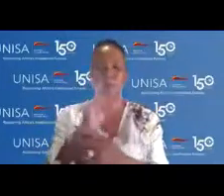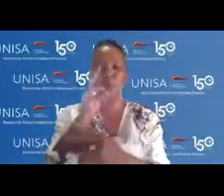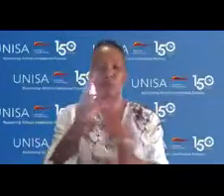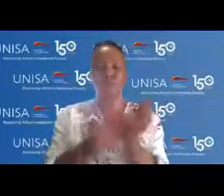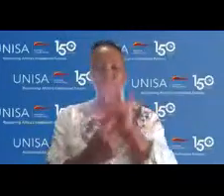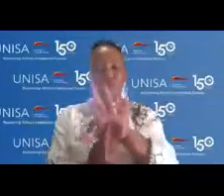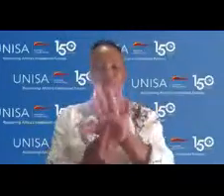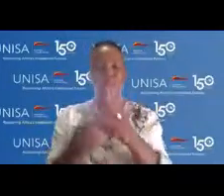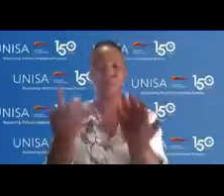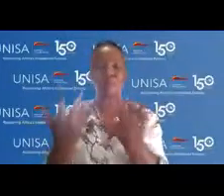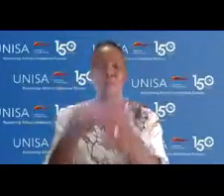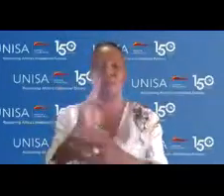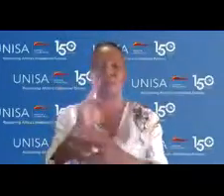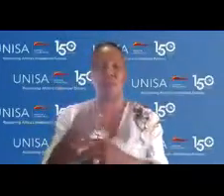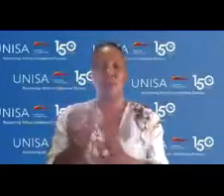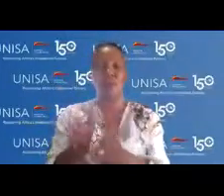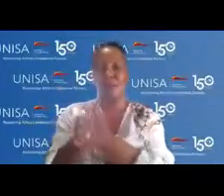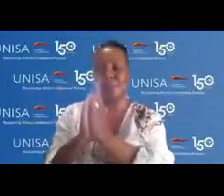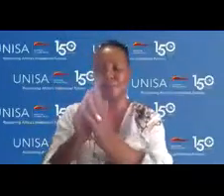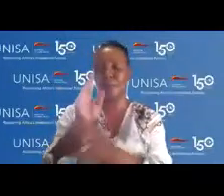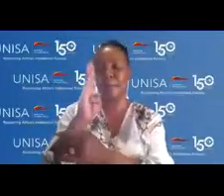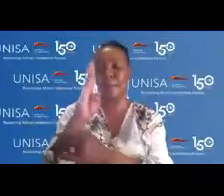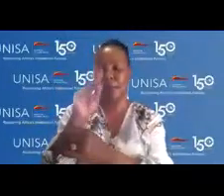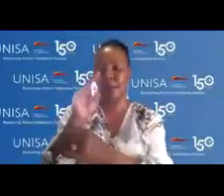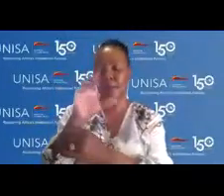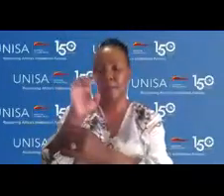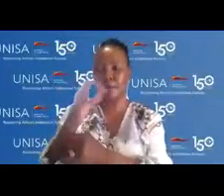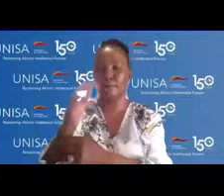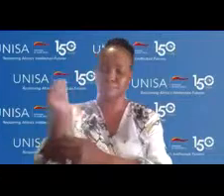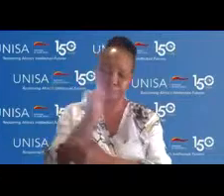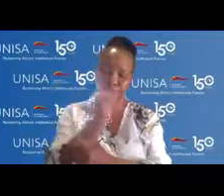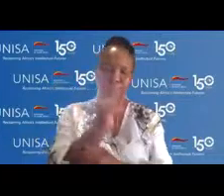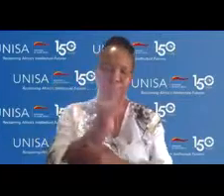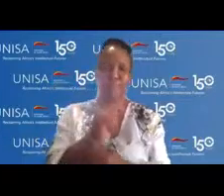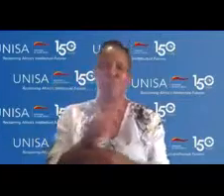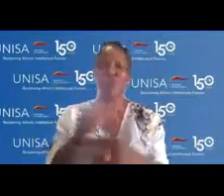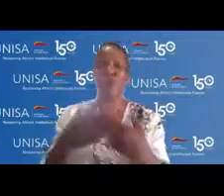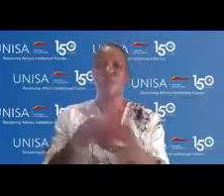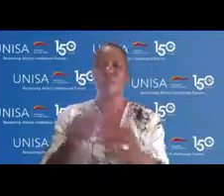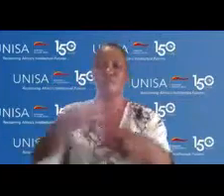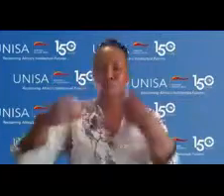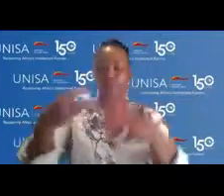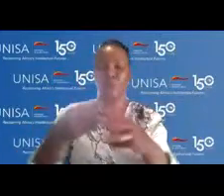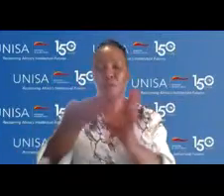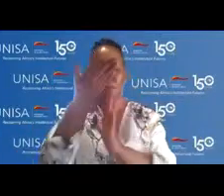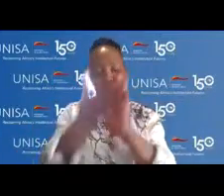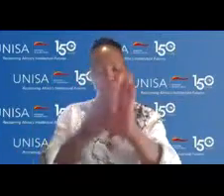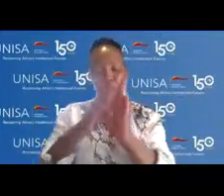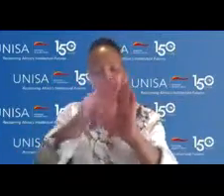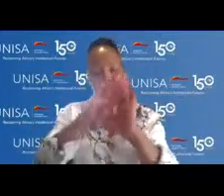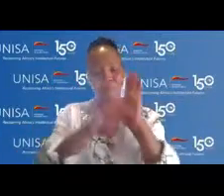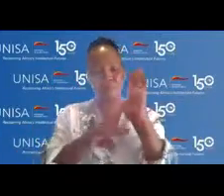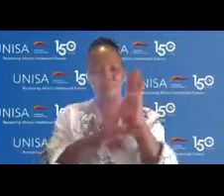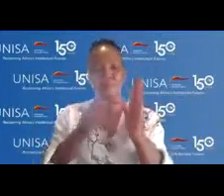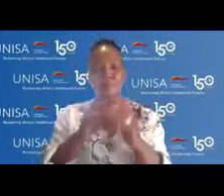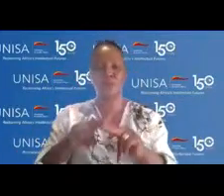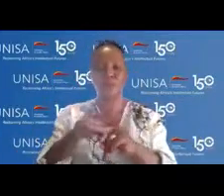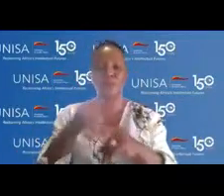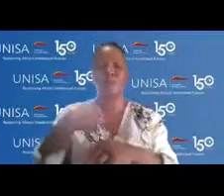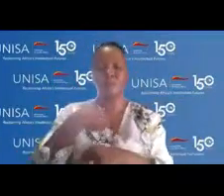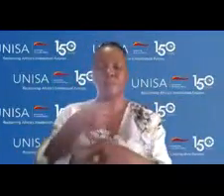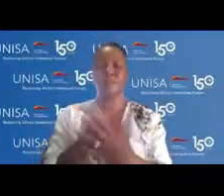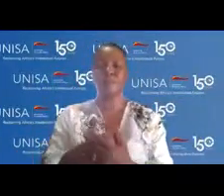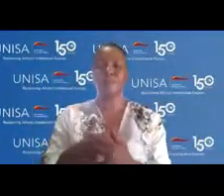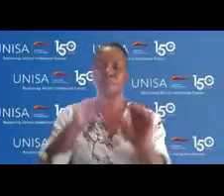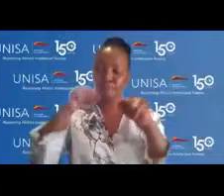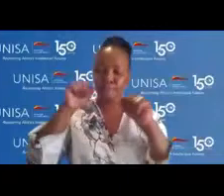going to ask Benelli to come in as well, and he's also going to start working through this list with me. Yeah, absolutely. Awesome,